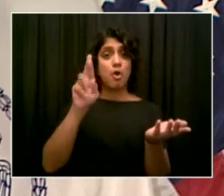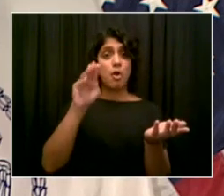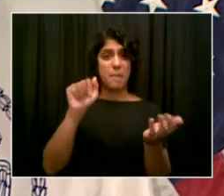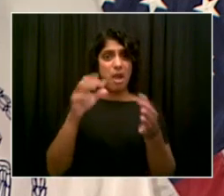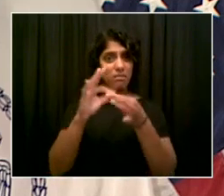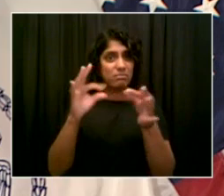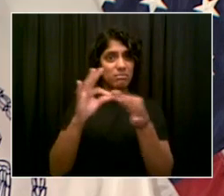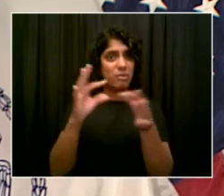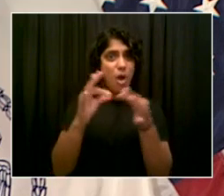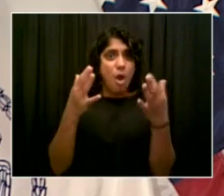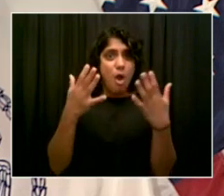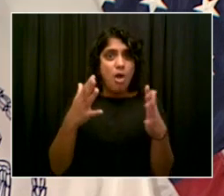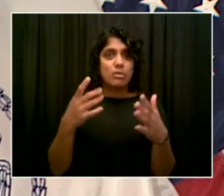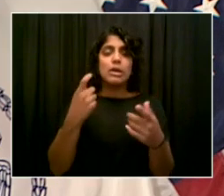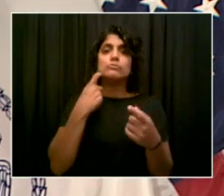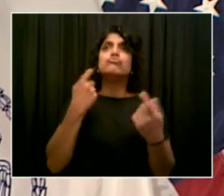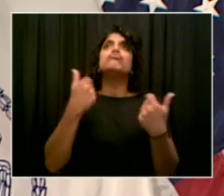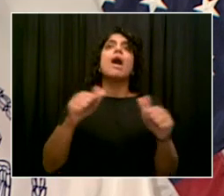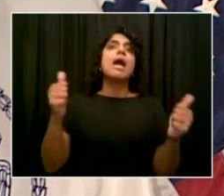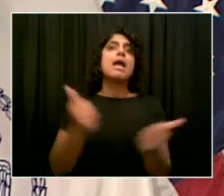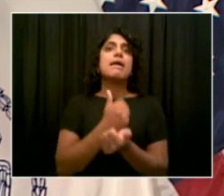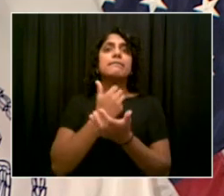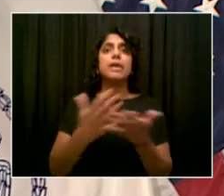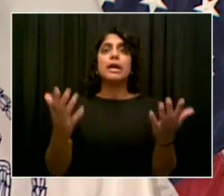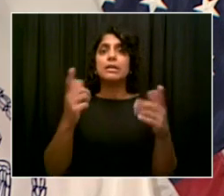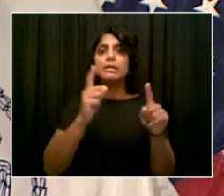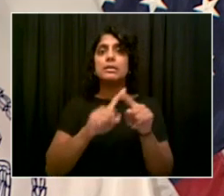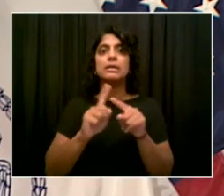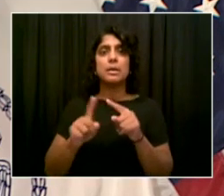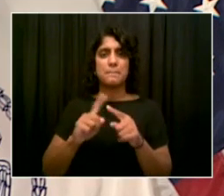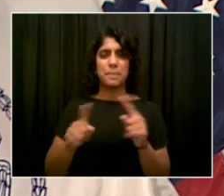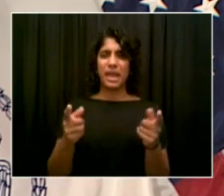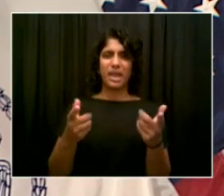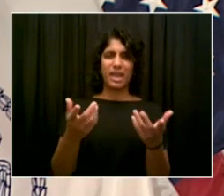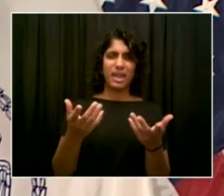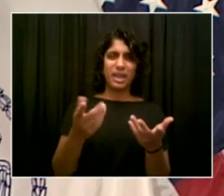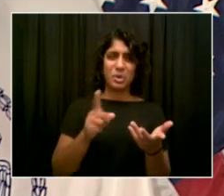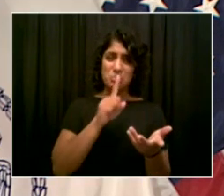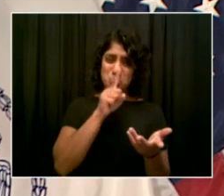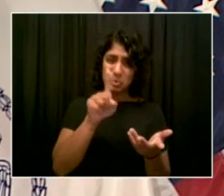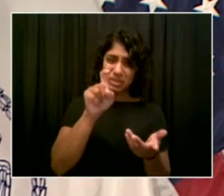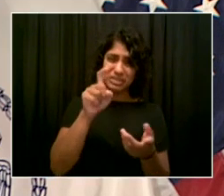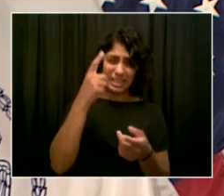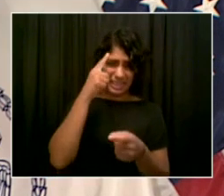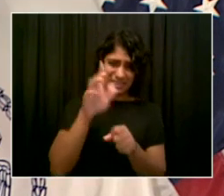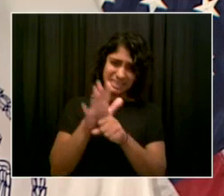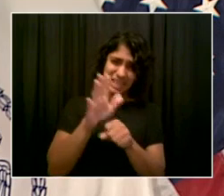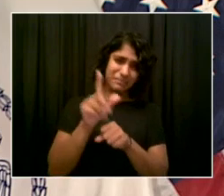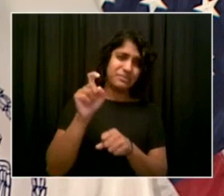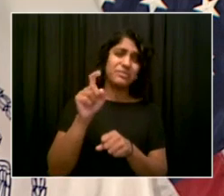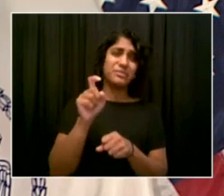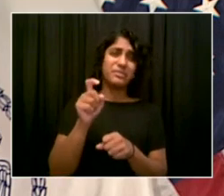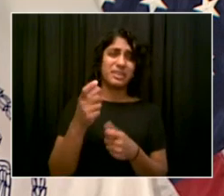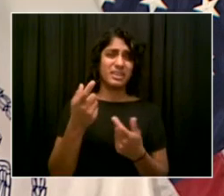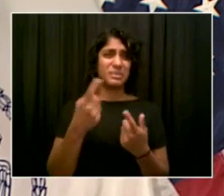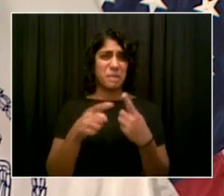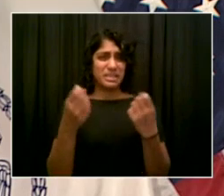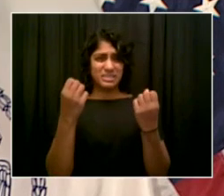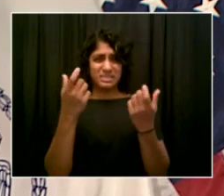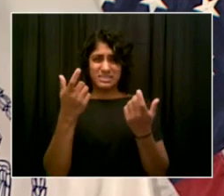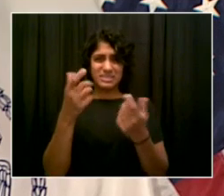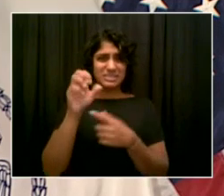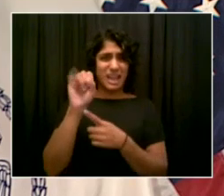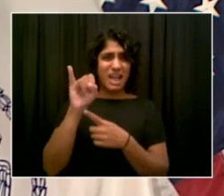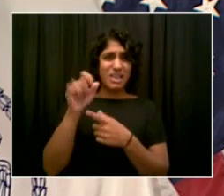Is that really the case? I mean, you know, isn't there something else that can be done to increase